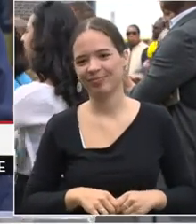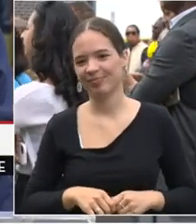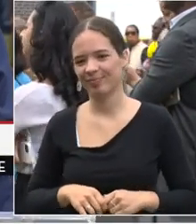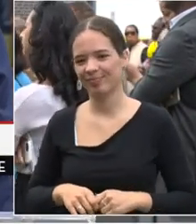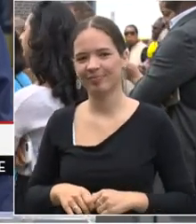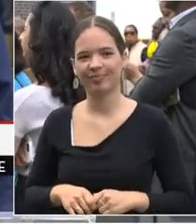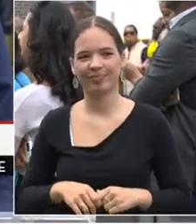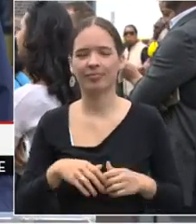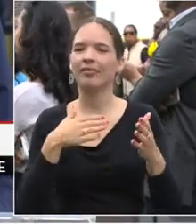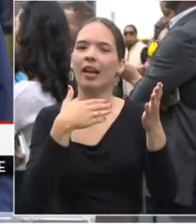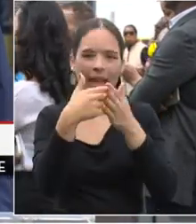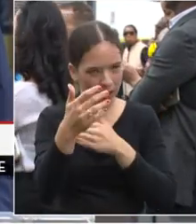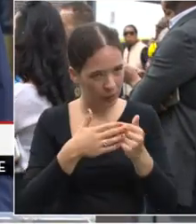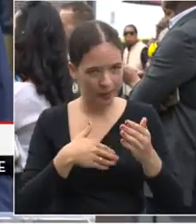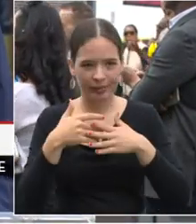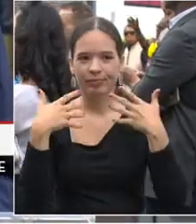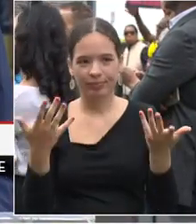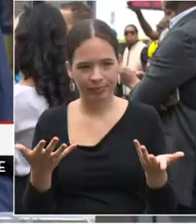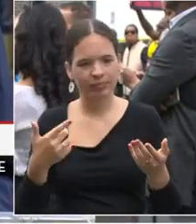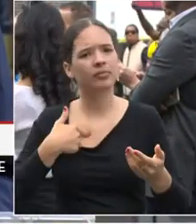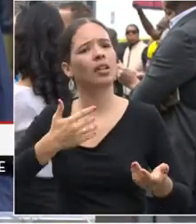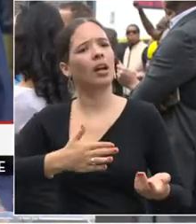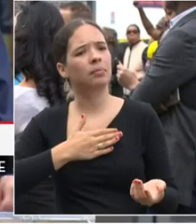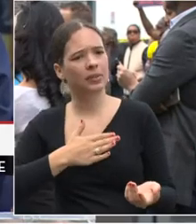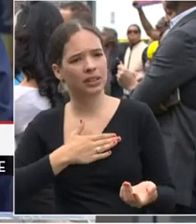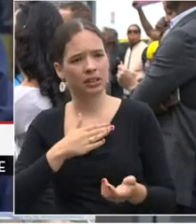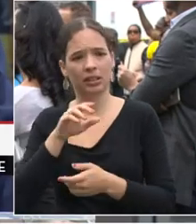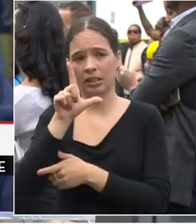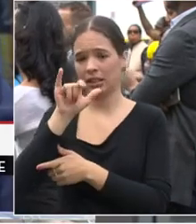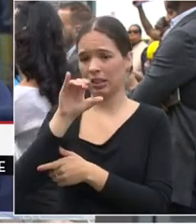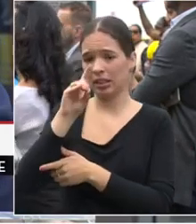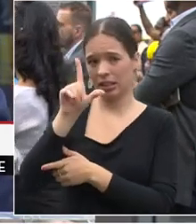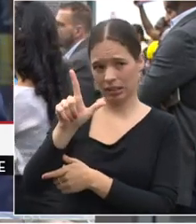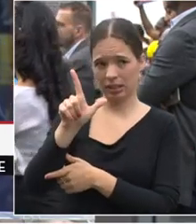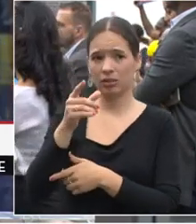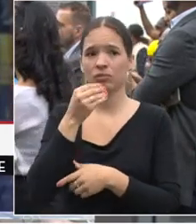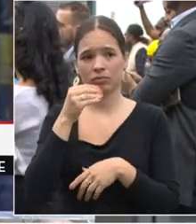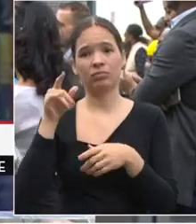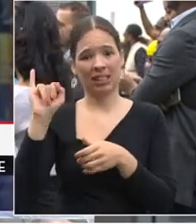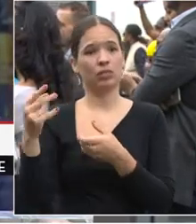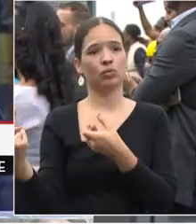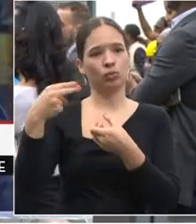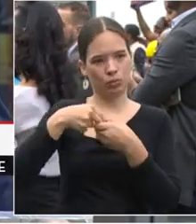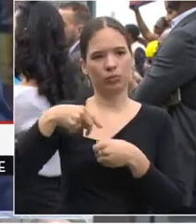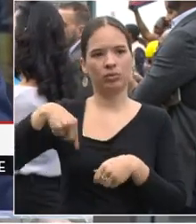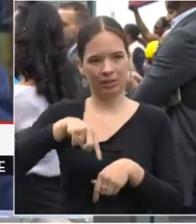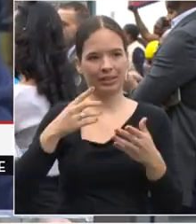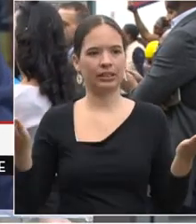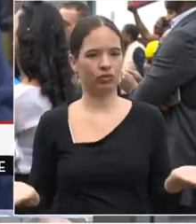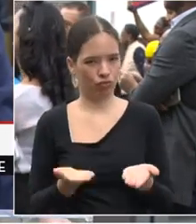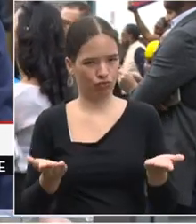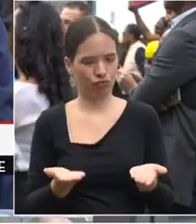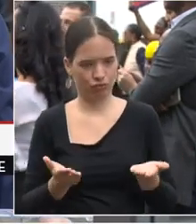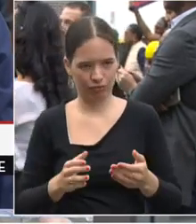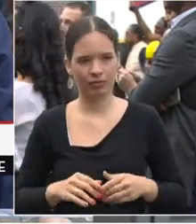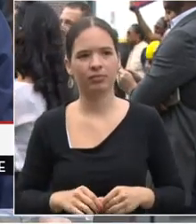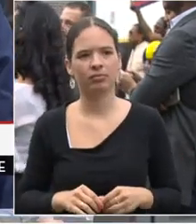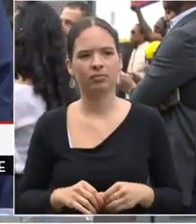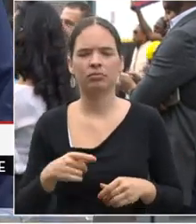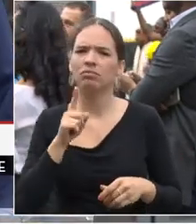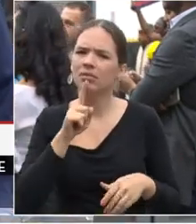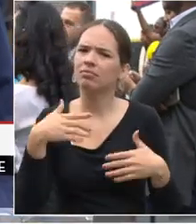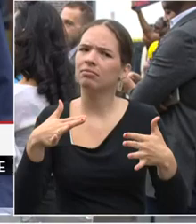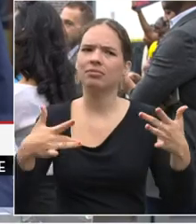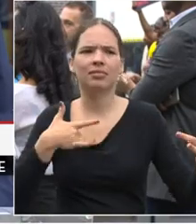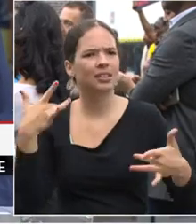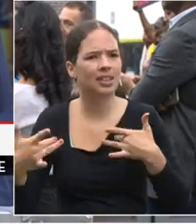Anyway, I'm very pleased that Lidl is with us, and they're really excited with us to